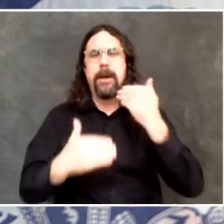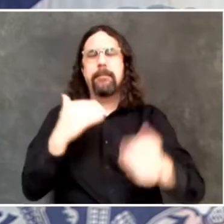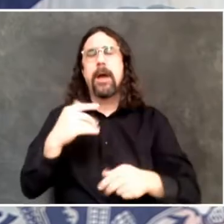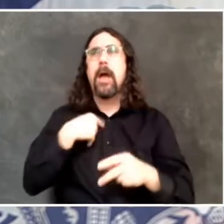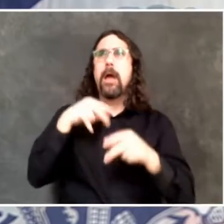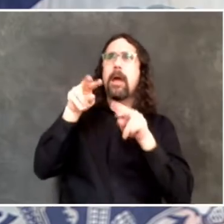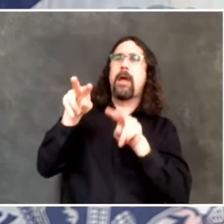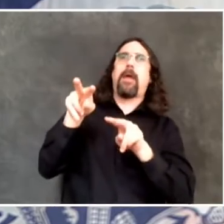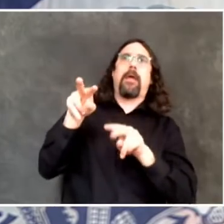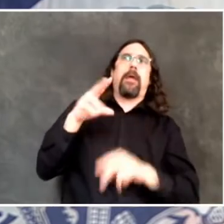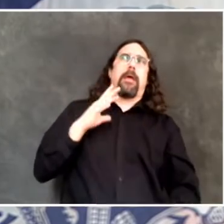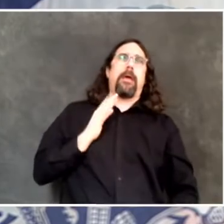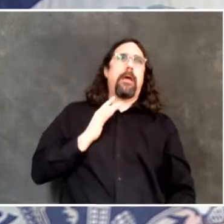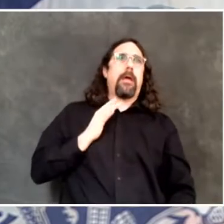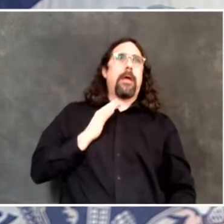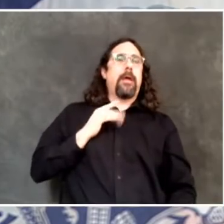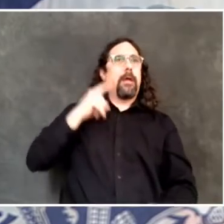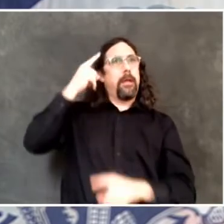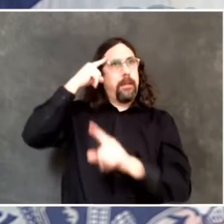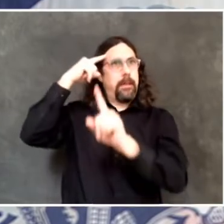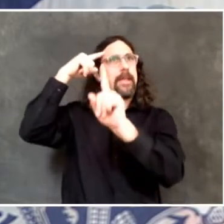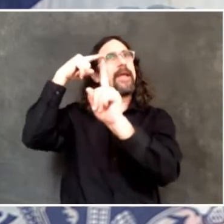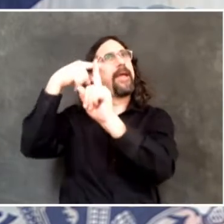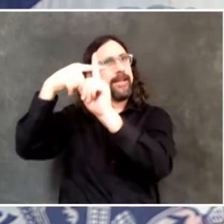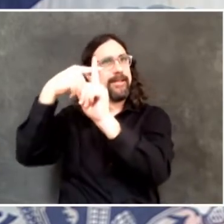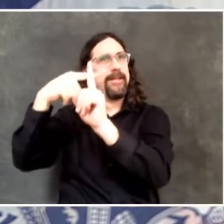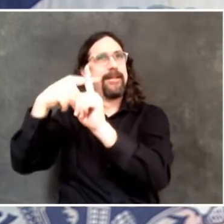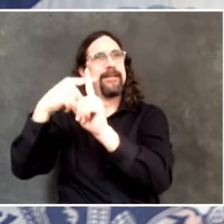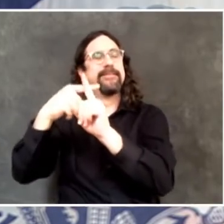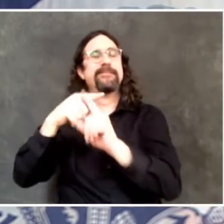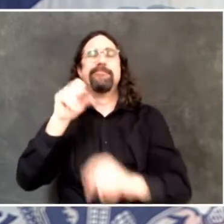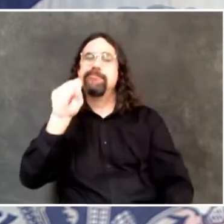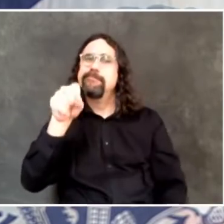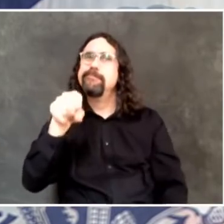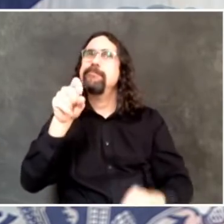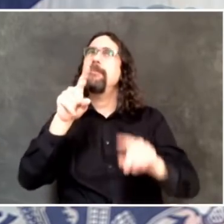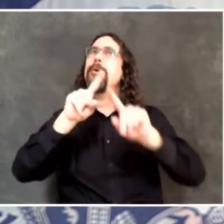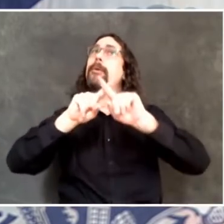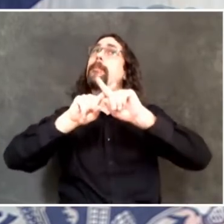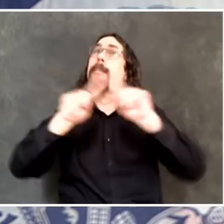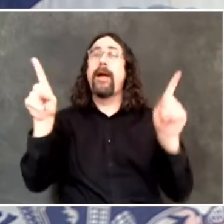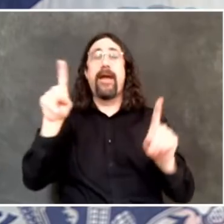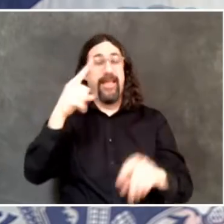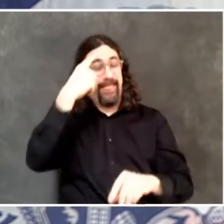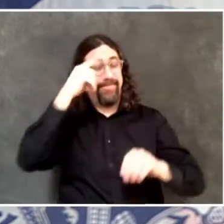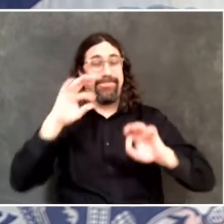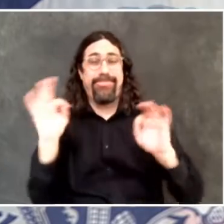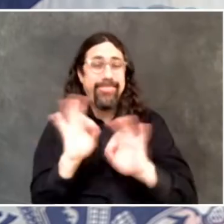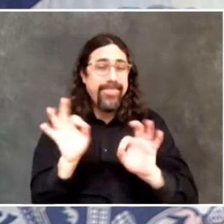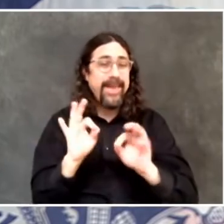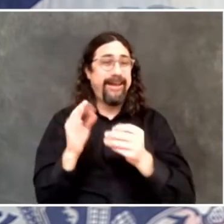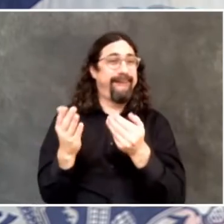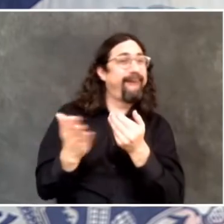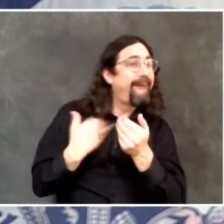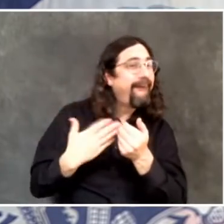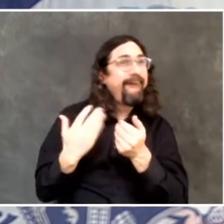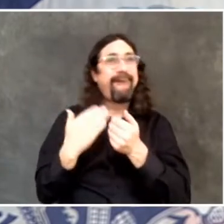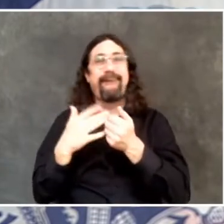that. We're proving every day that these smart strategies can save lives, can protect